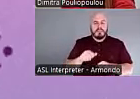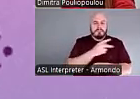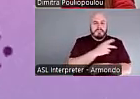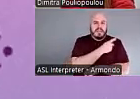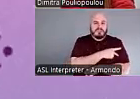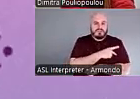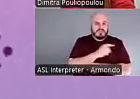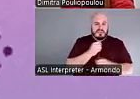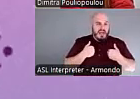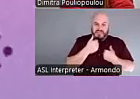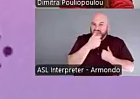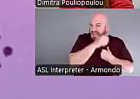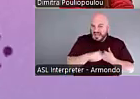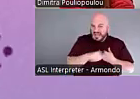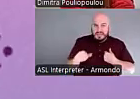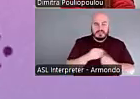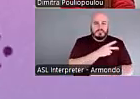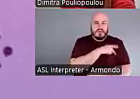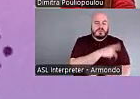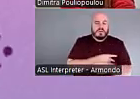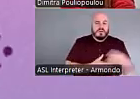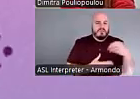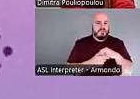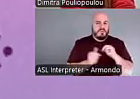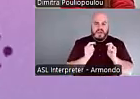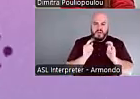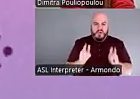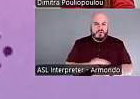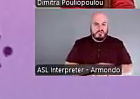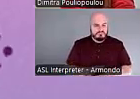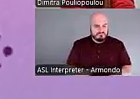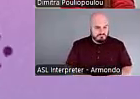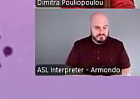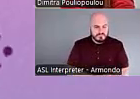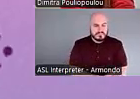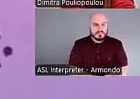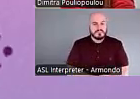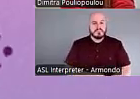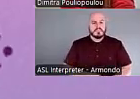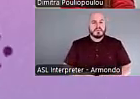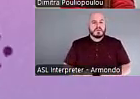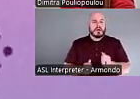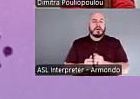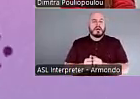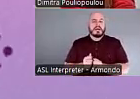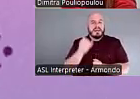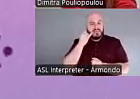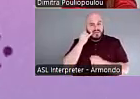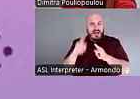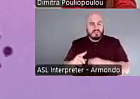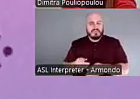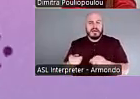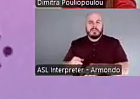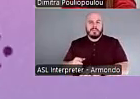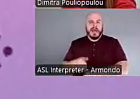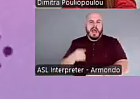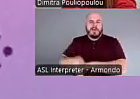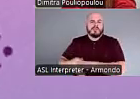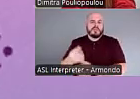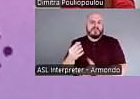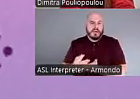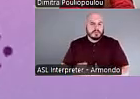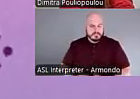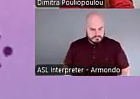all. And when patients were involved, their participation was usually post hoc. For example, providing